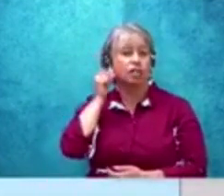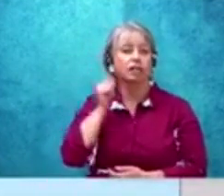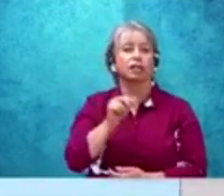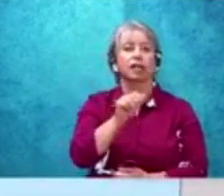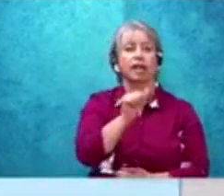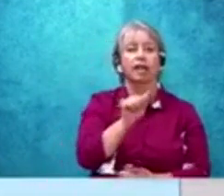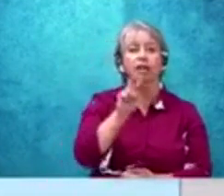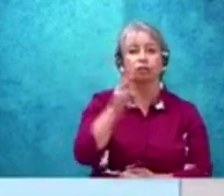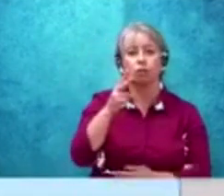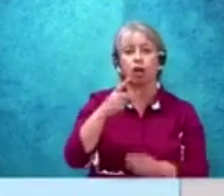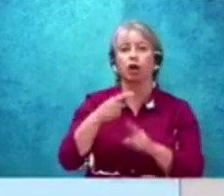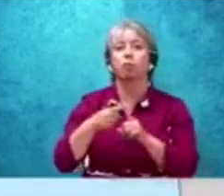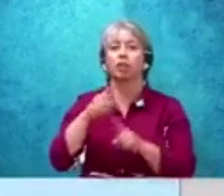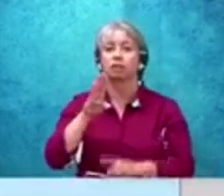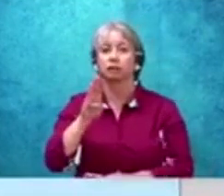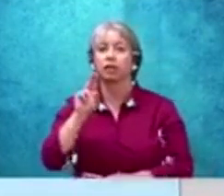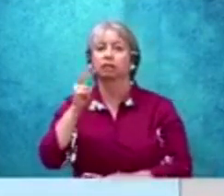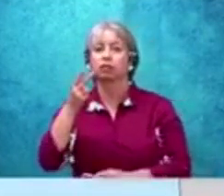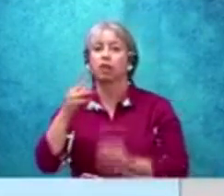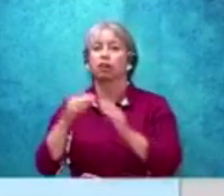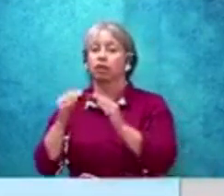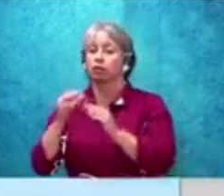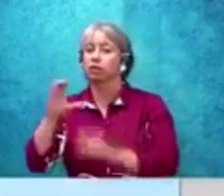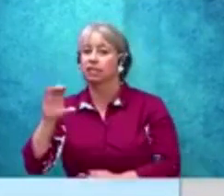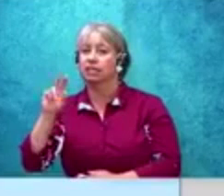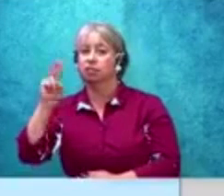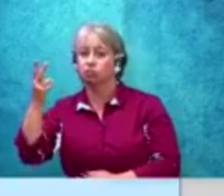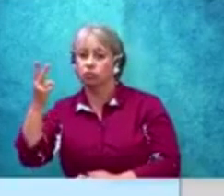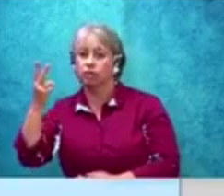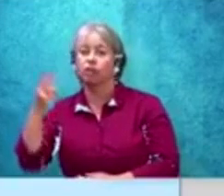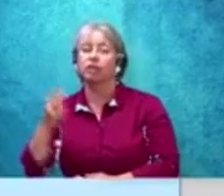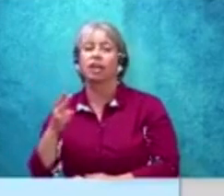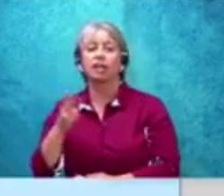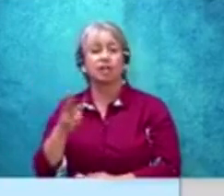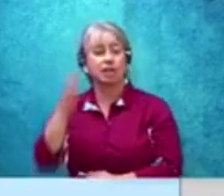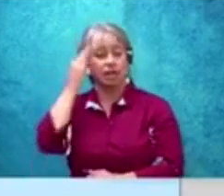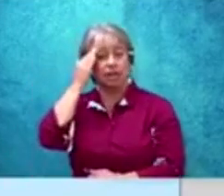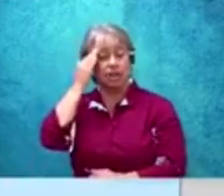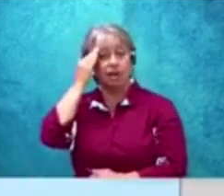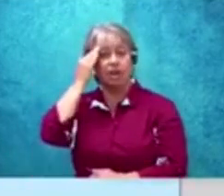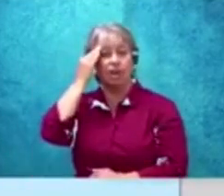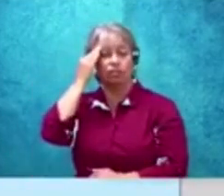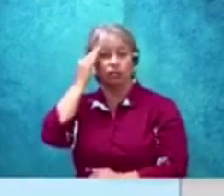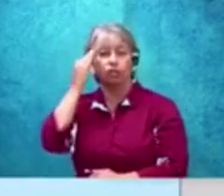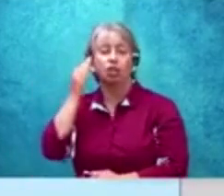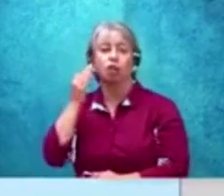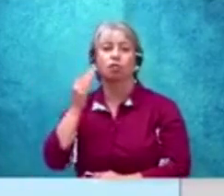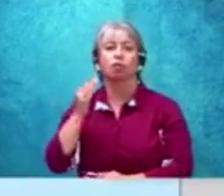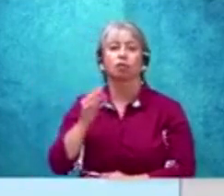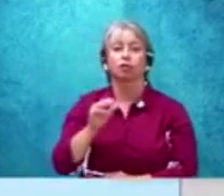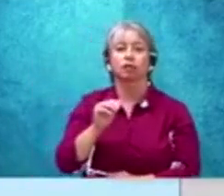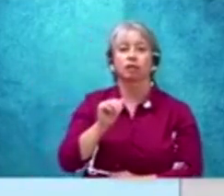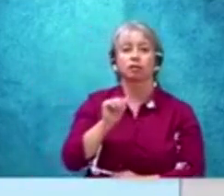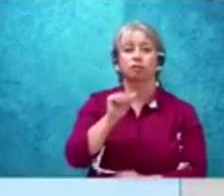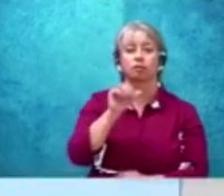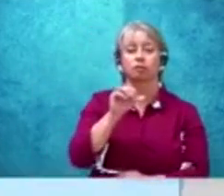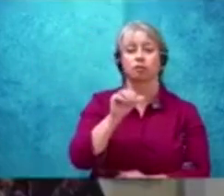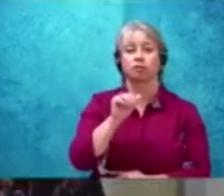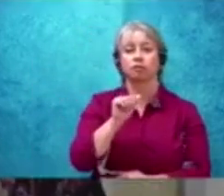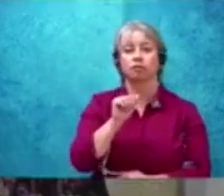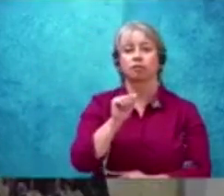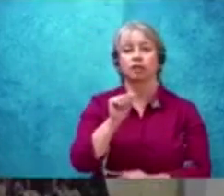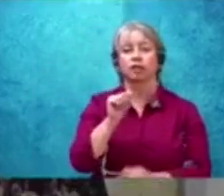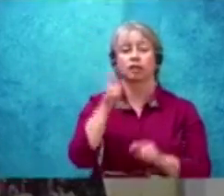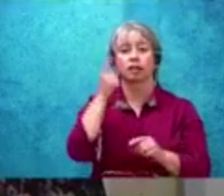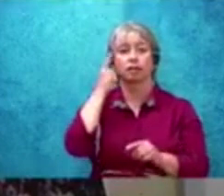squared equals C squared. Now you know where that comes from. The A's form a right angle. If you hold up an L,